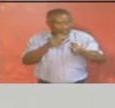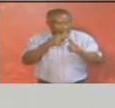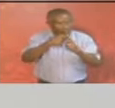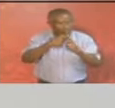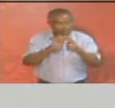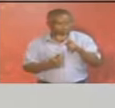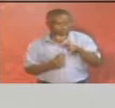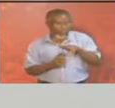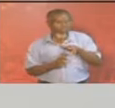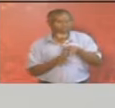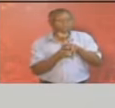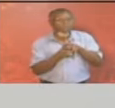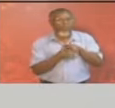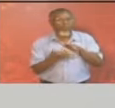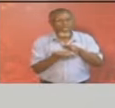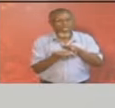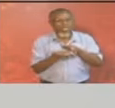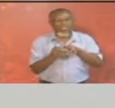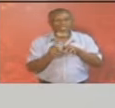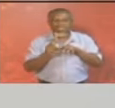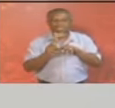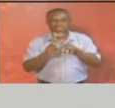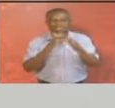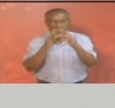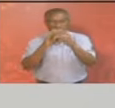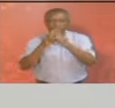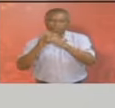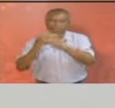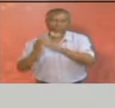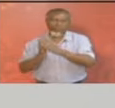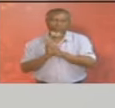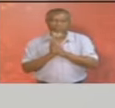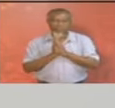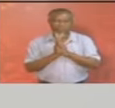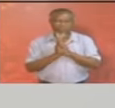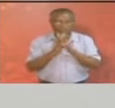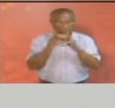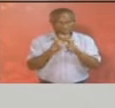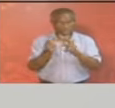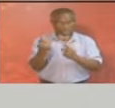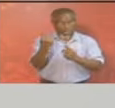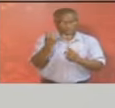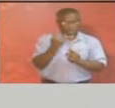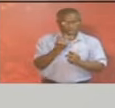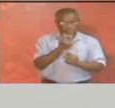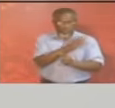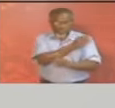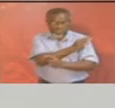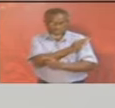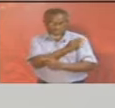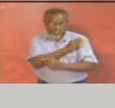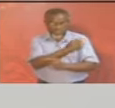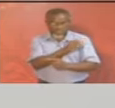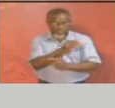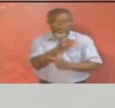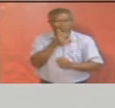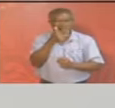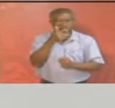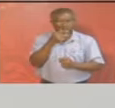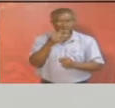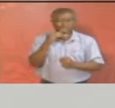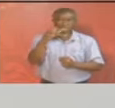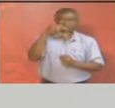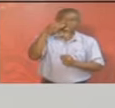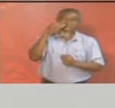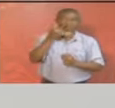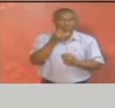identified pre-existing contact. Someone may come in for a surveillance swab. They come in because they have respiratory symptoms. They are